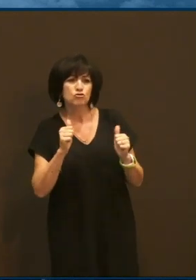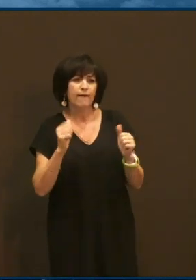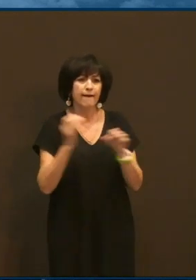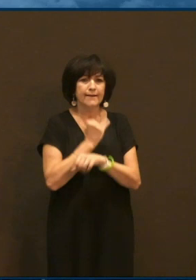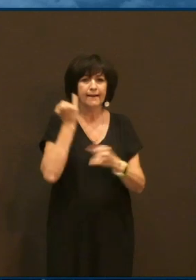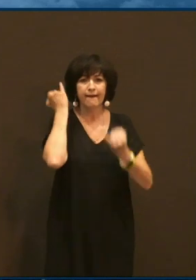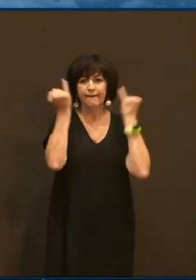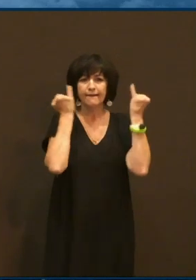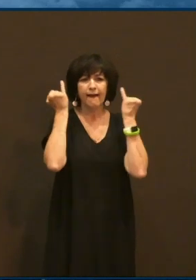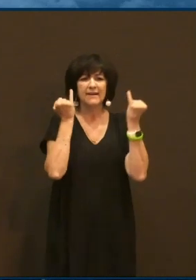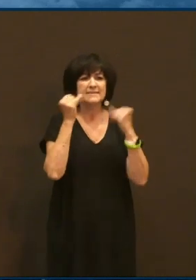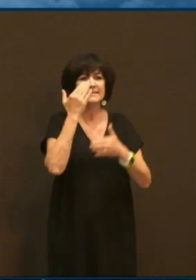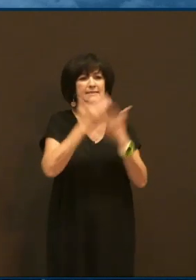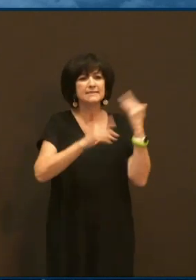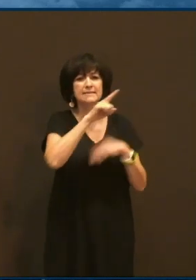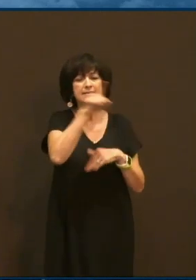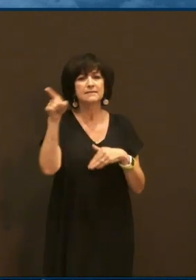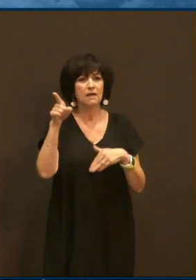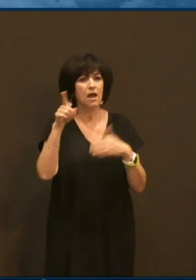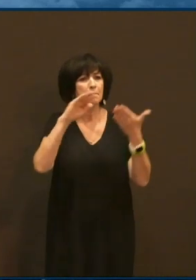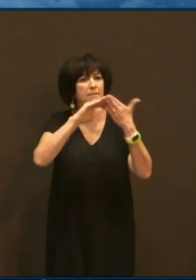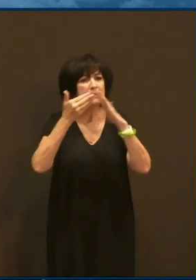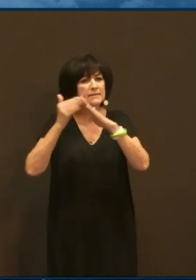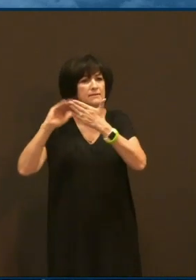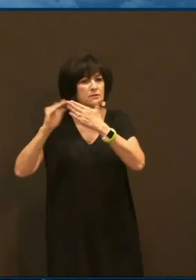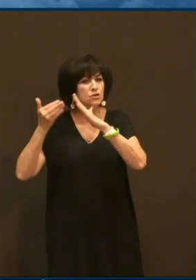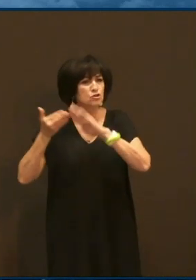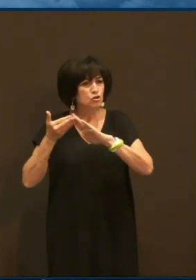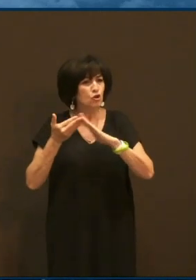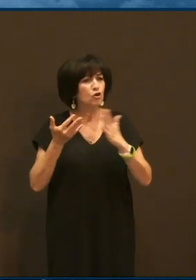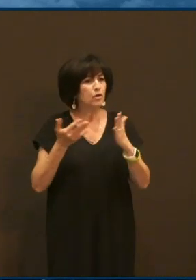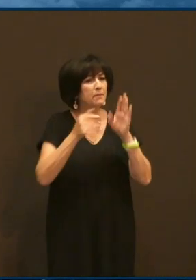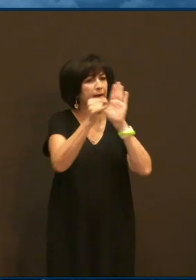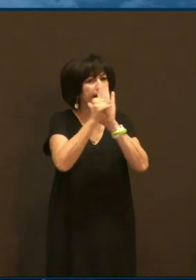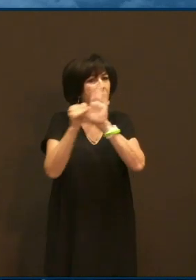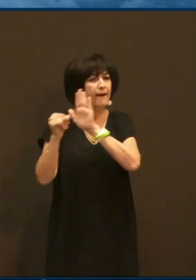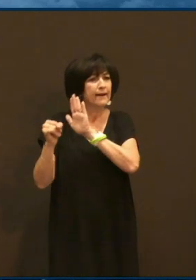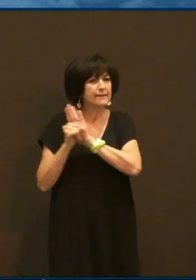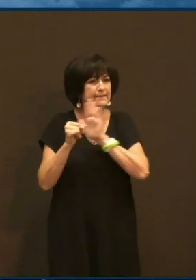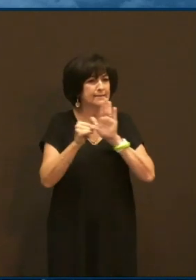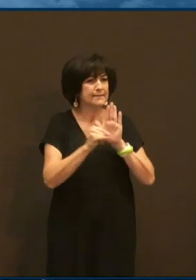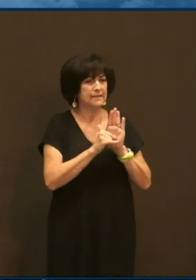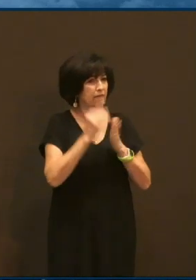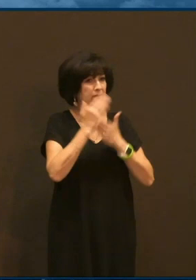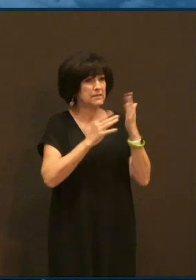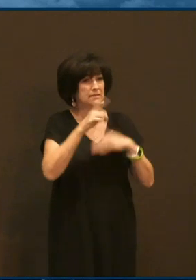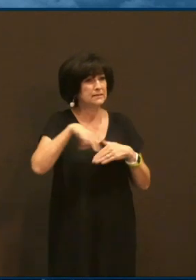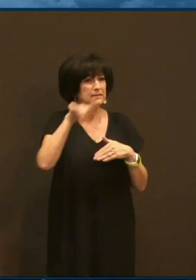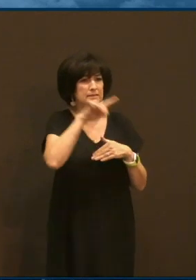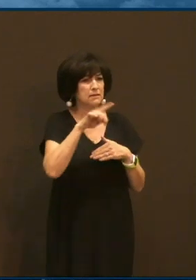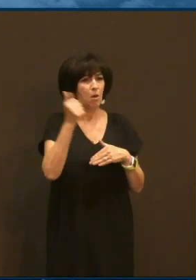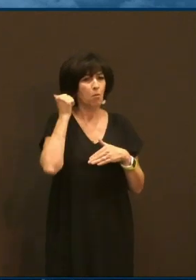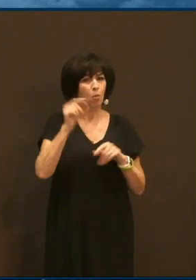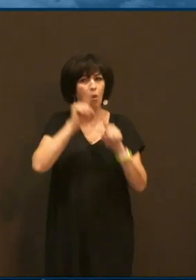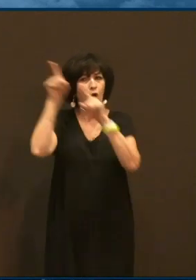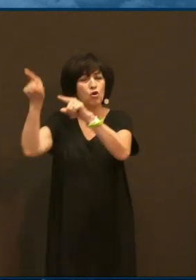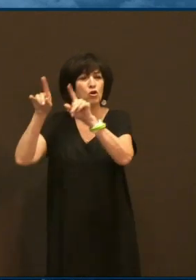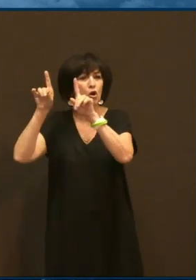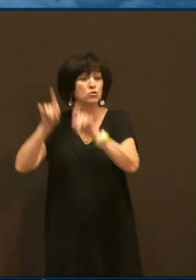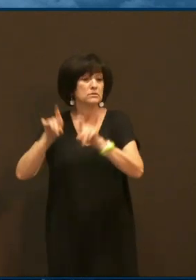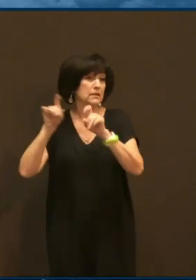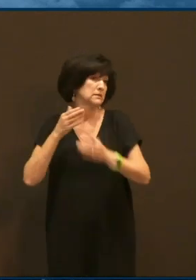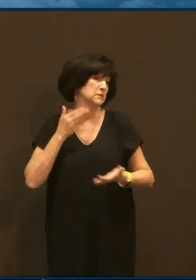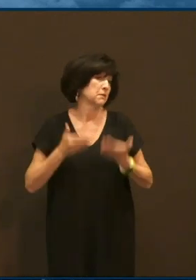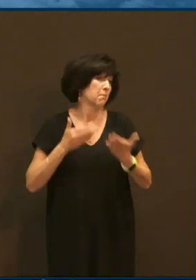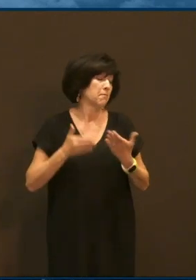you're going to see us from doing the road show to identifying static locations in each county and kind of rotate. So every Monday will be